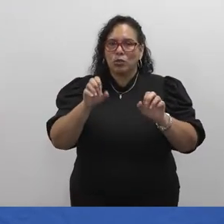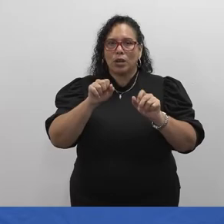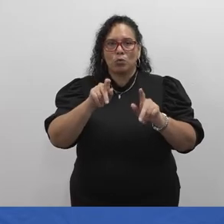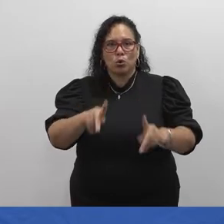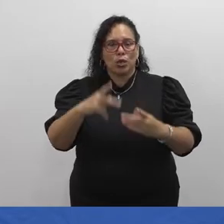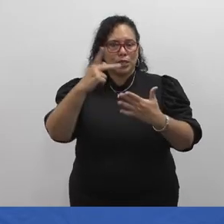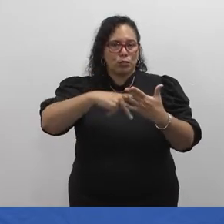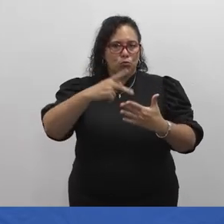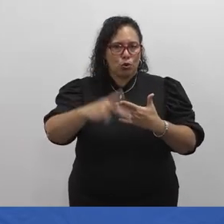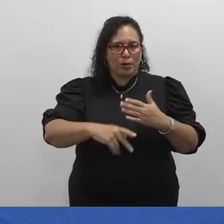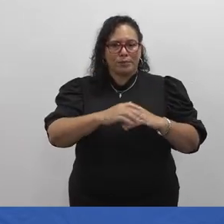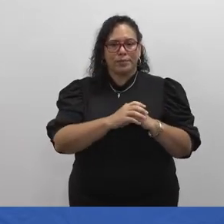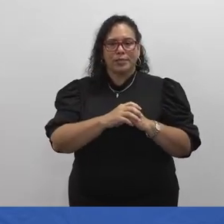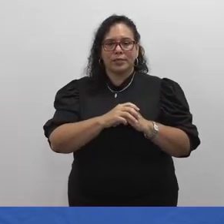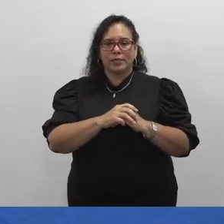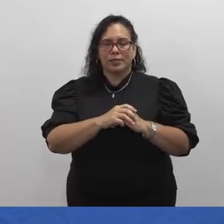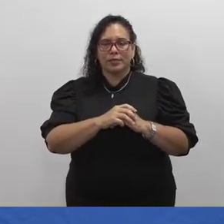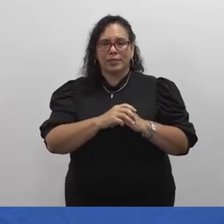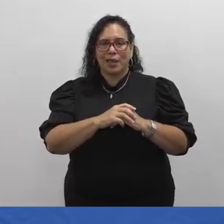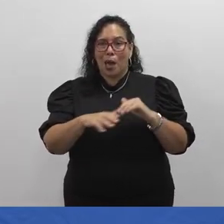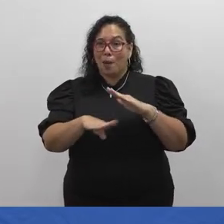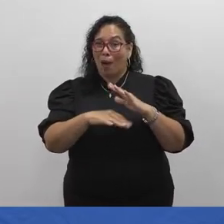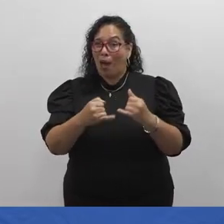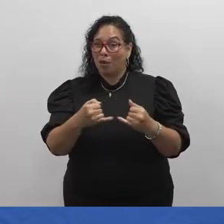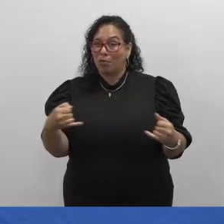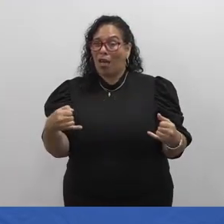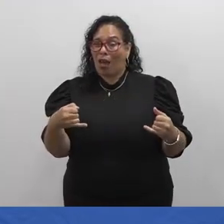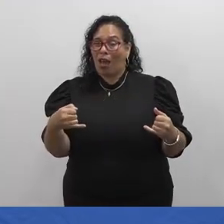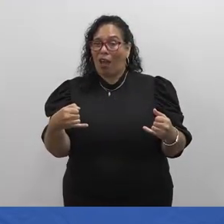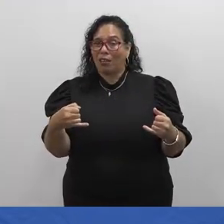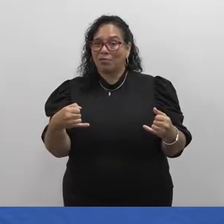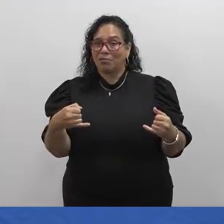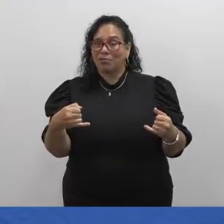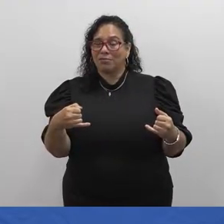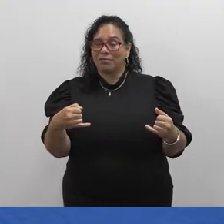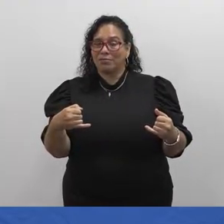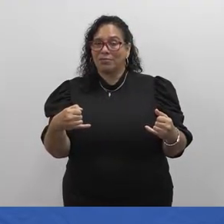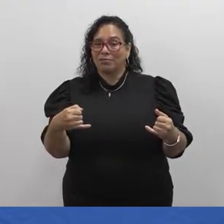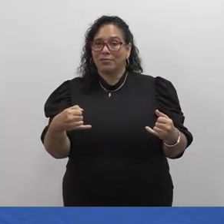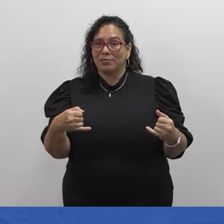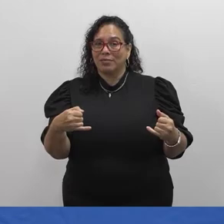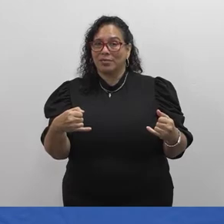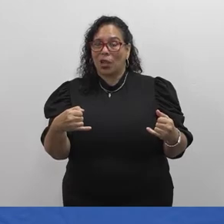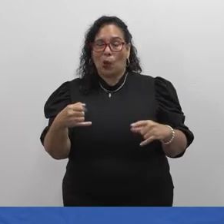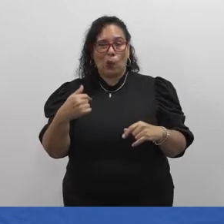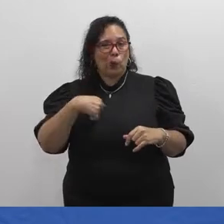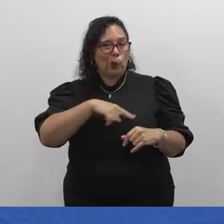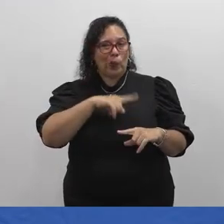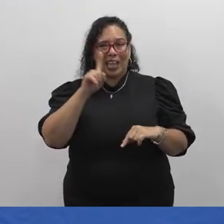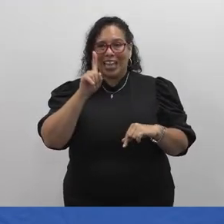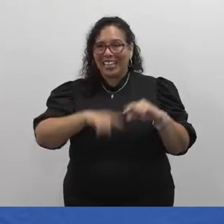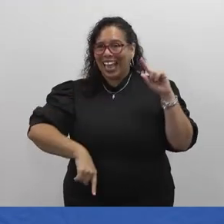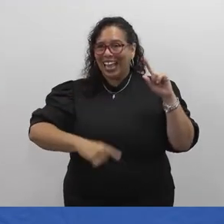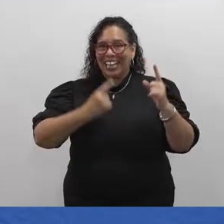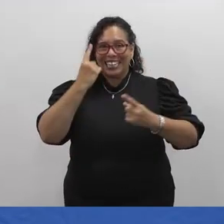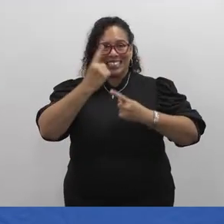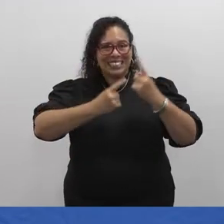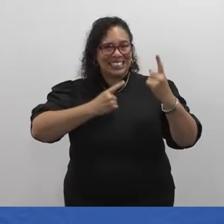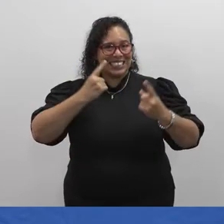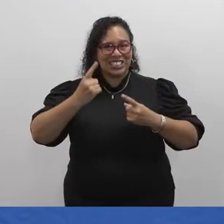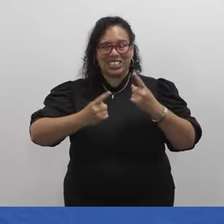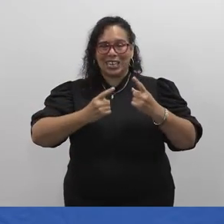will have. But bottom line for us is, here as a district, we cannot even consider